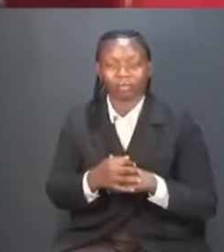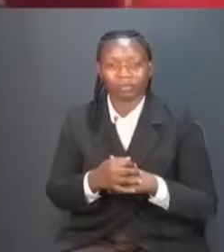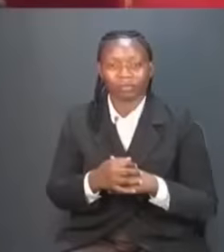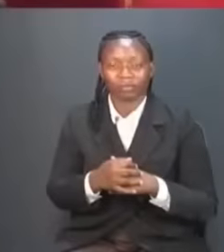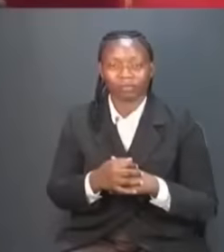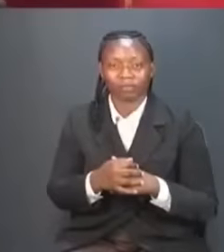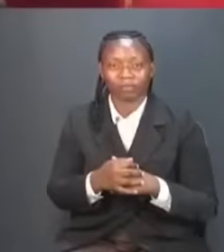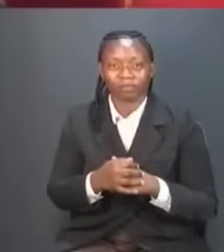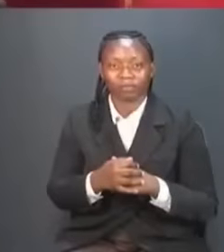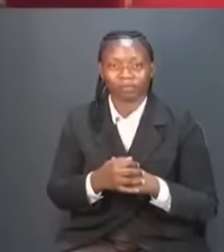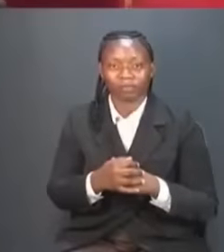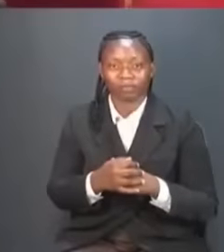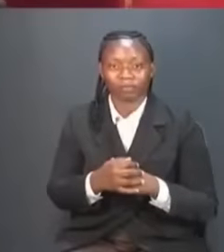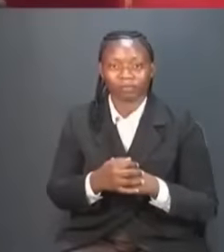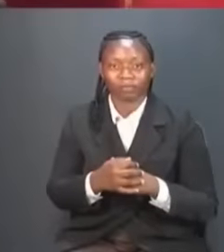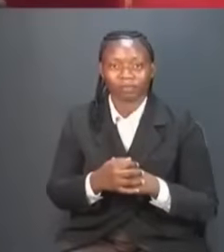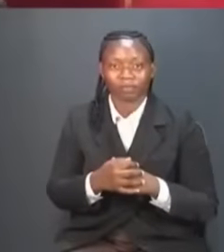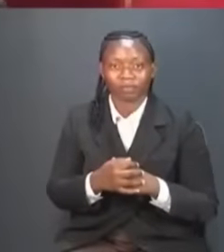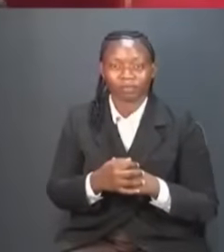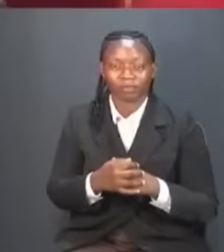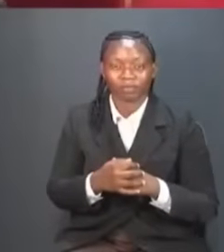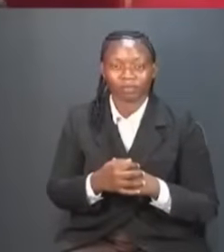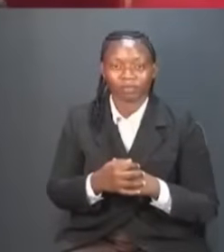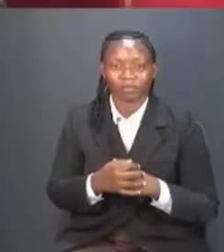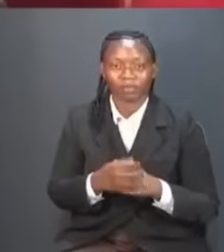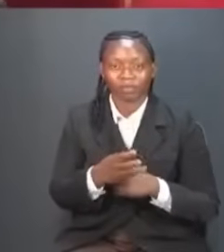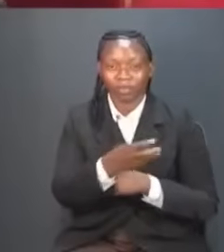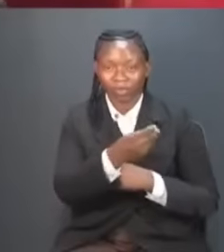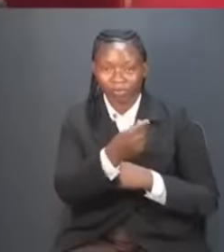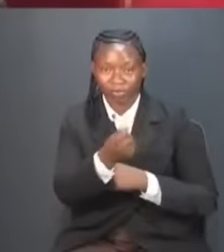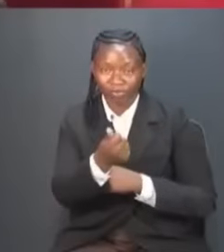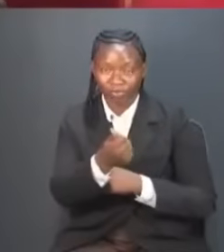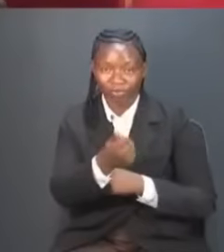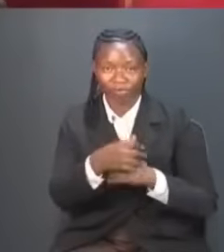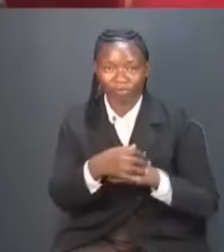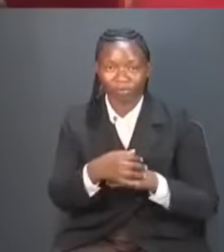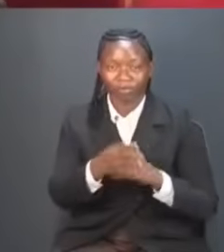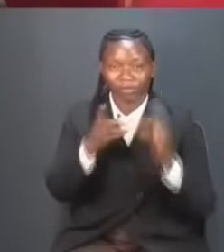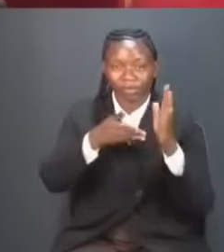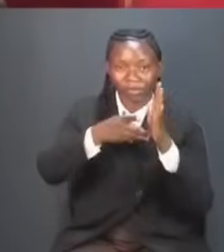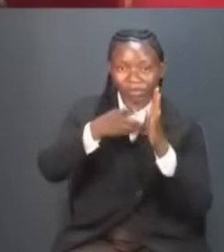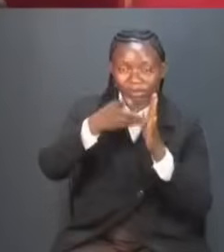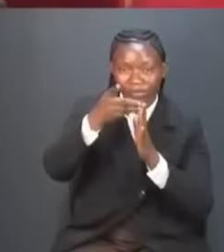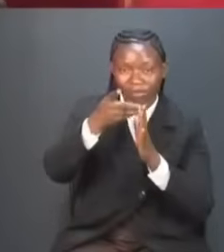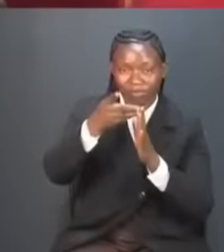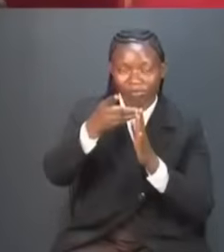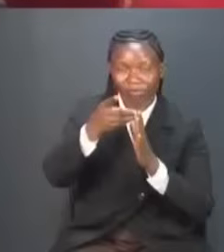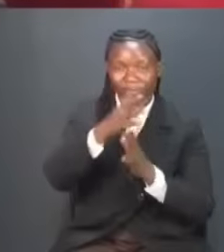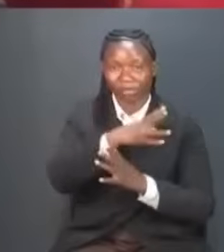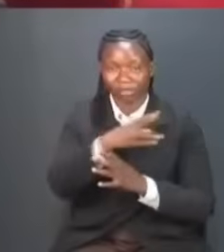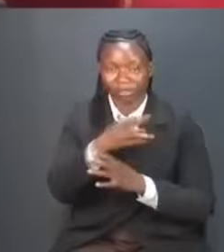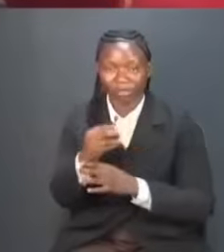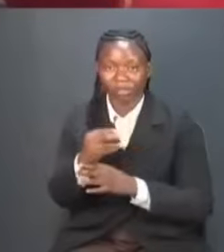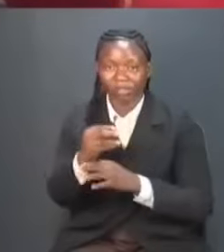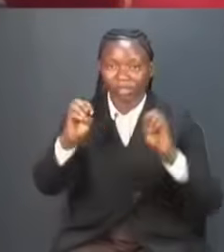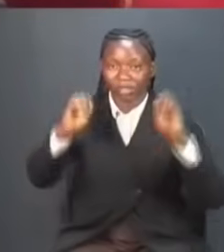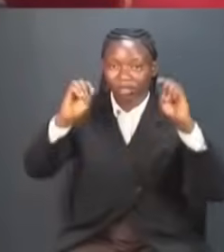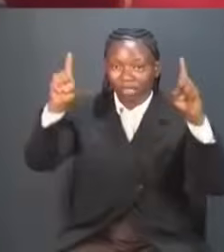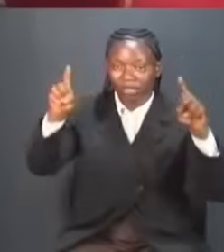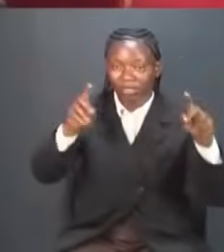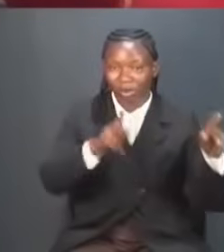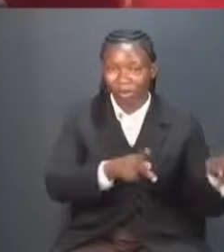armyworm, papaya mealybug, fruit flies. Develop and implement contingency and eradication